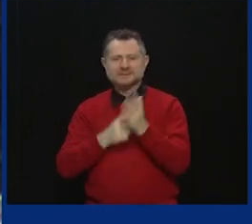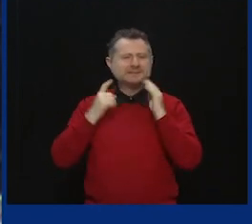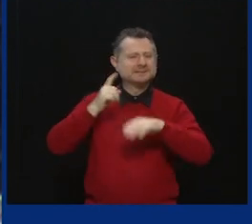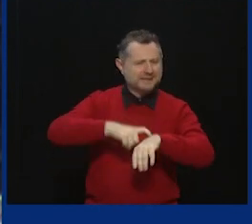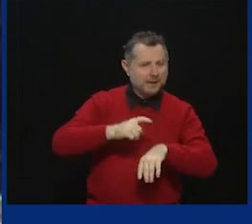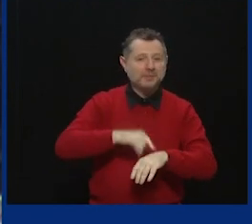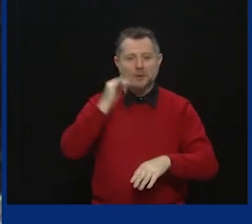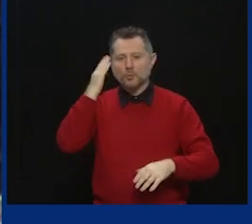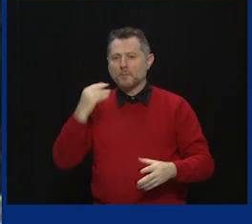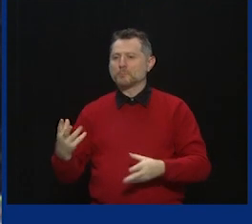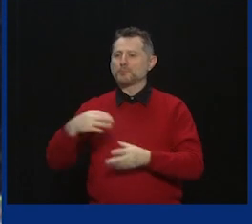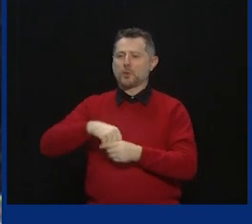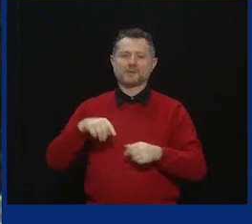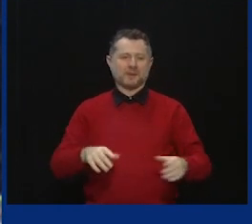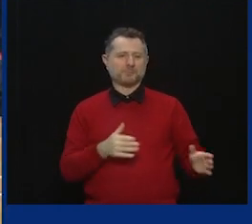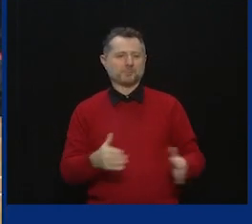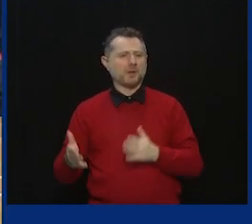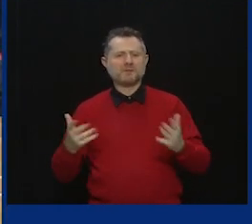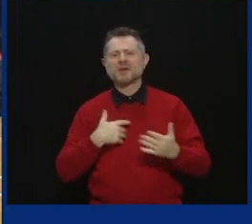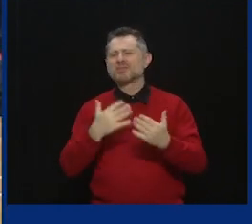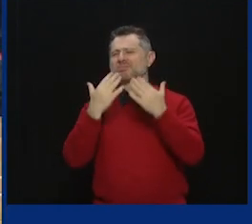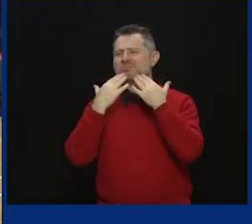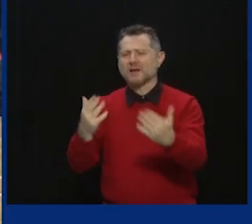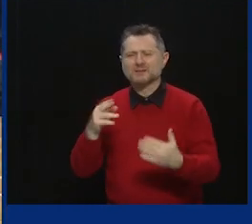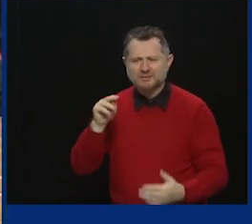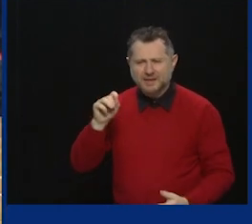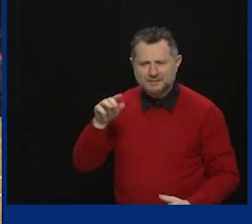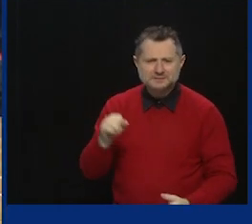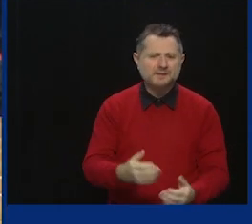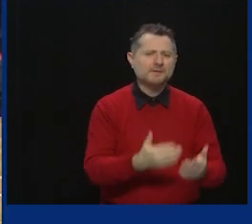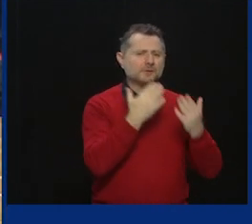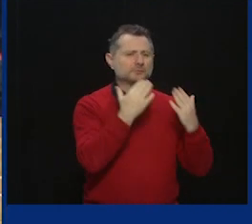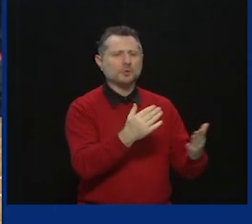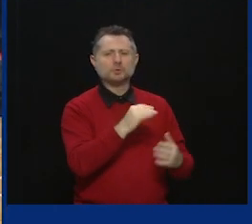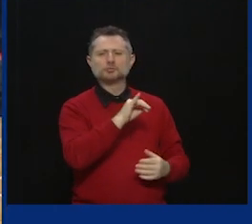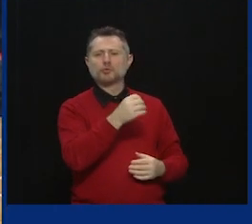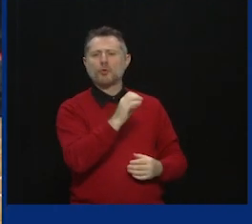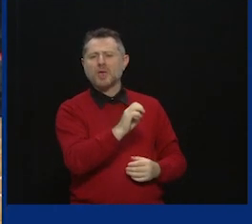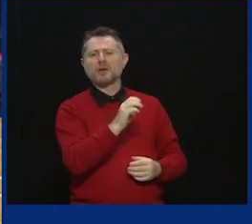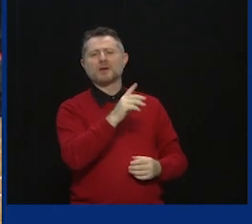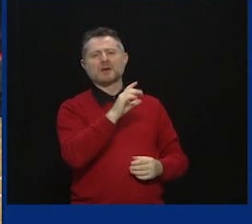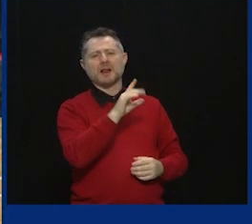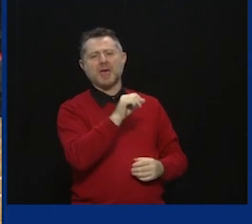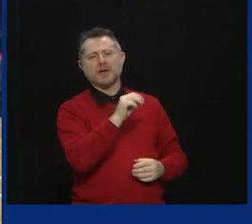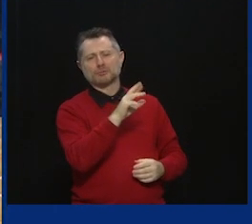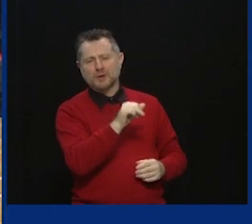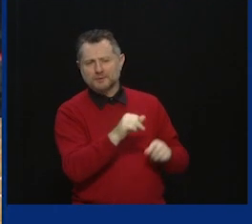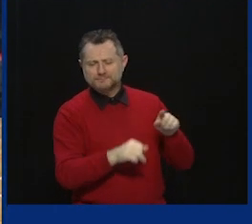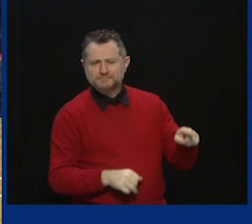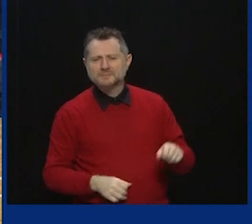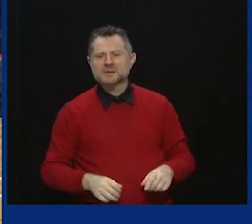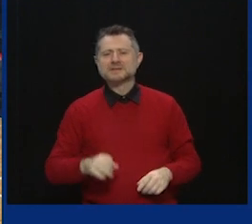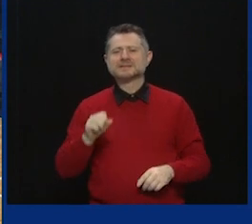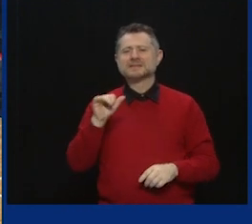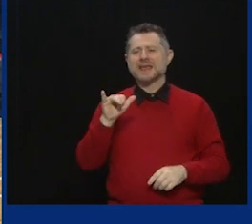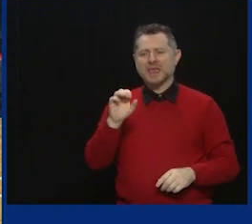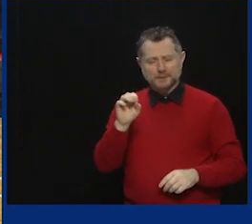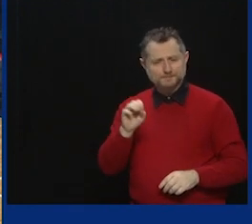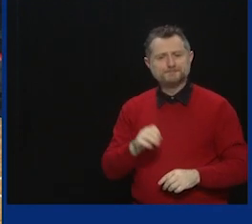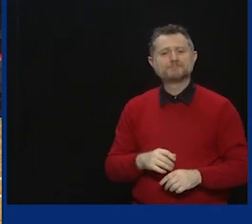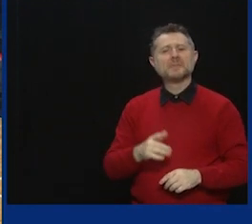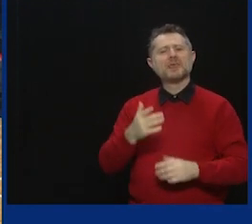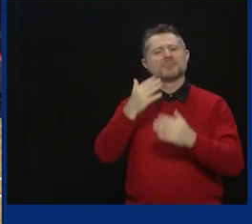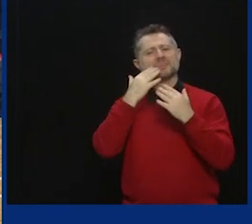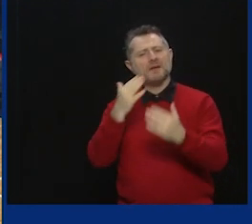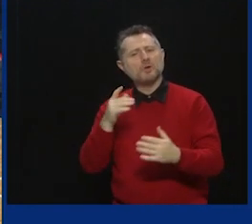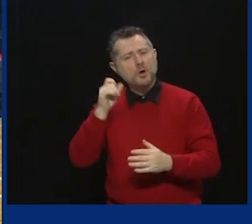to the Nets. Thank you so much to Joe and Claire Tsai, and to my governor, Kathy Hochul. Thank you for getting the job done always and being